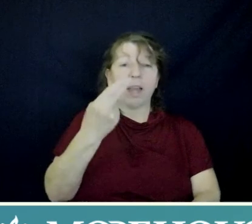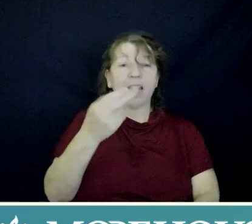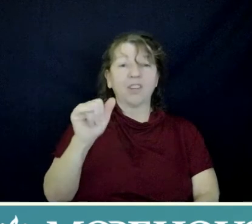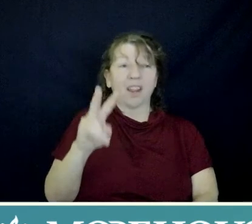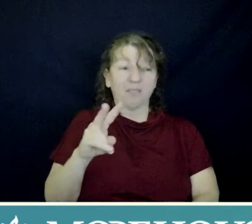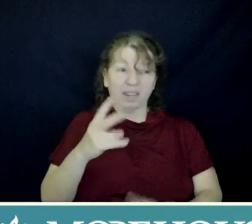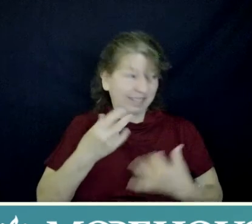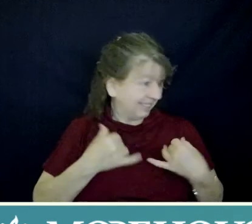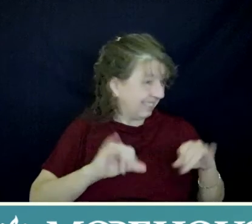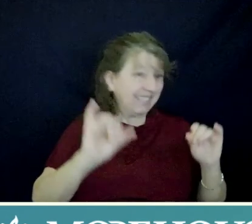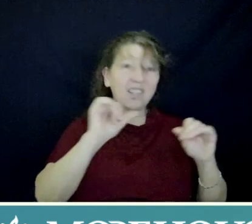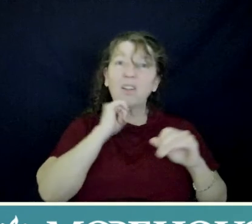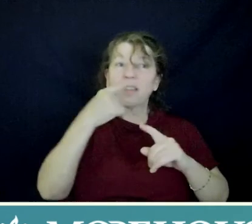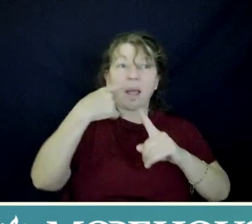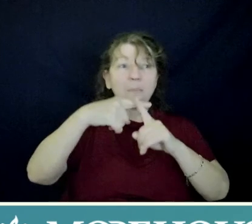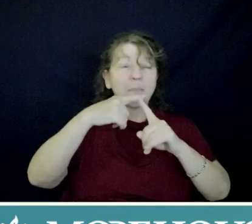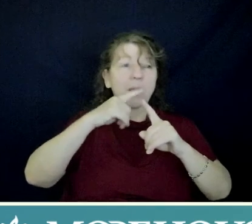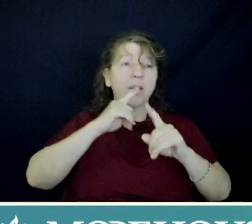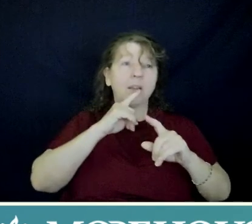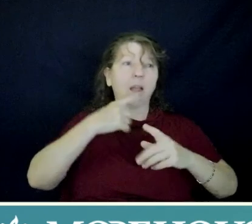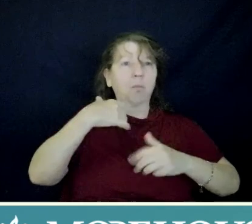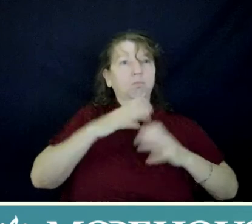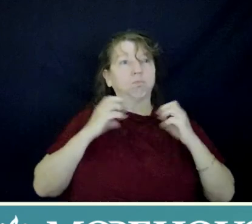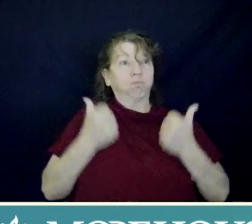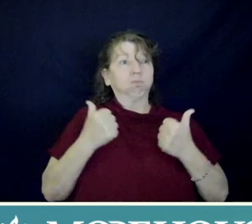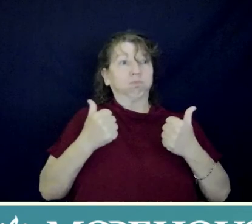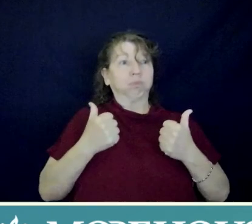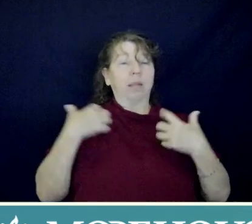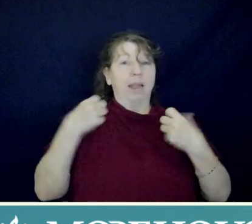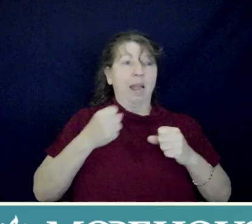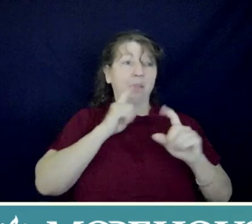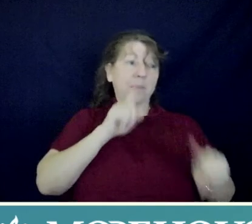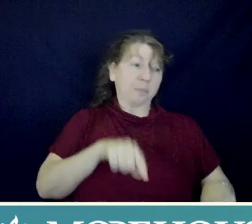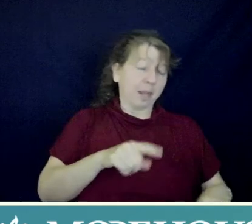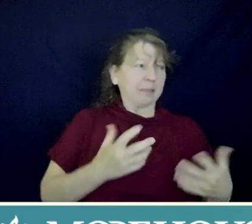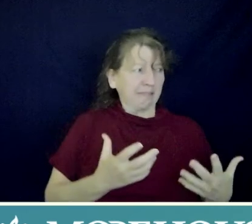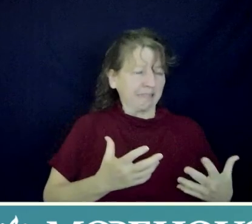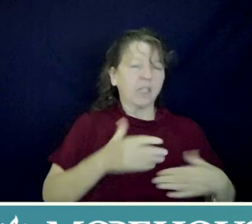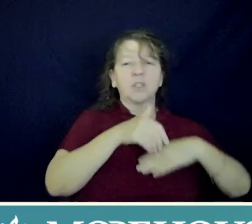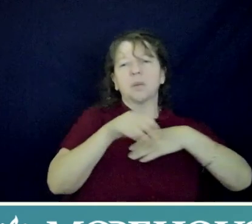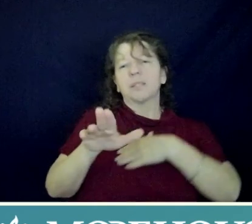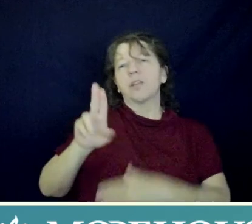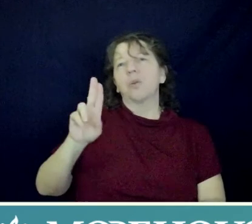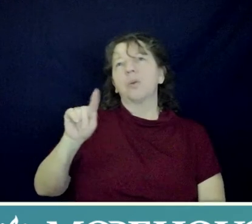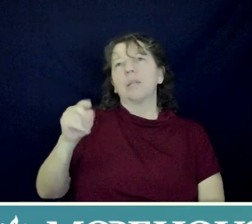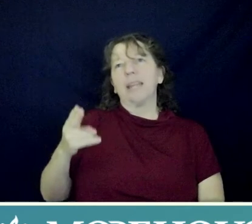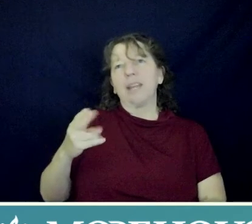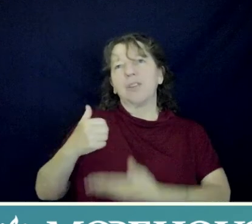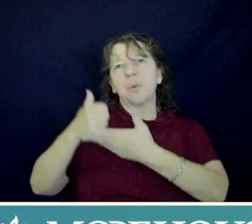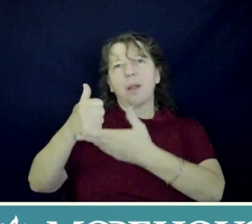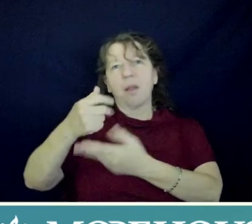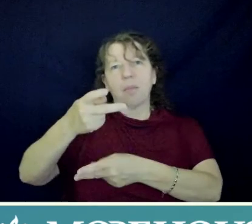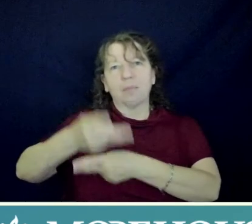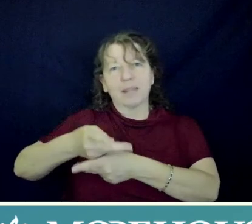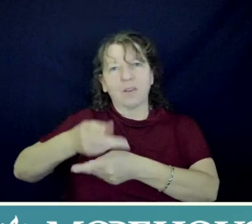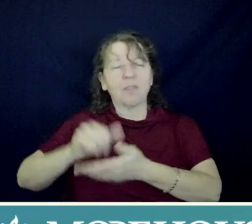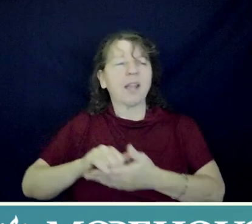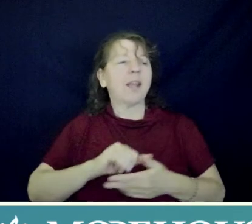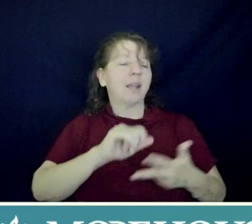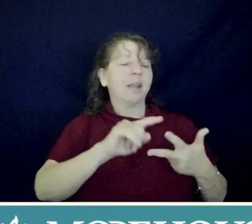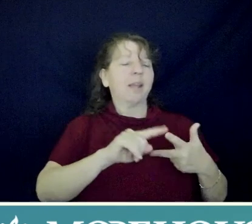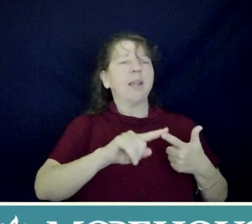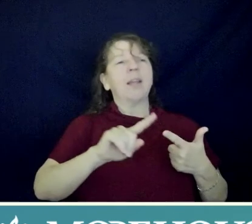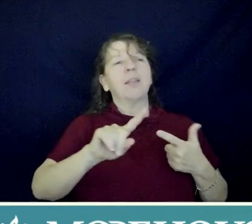responding positively to that treatment. So they're referred to UTH for that advanced care. And then the other piece is the advanced HIV